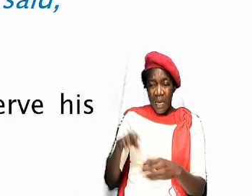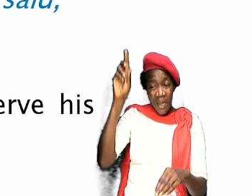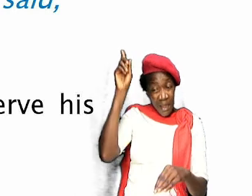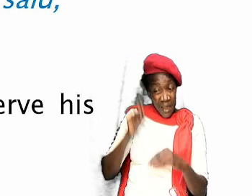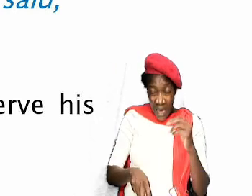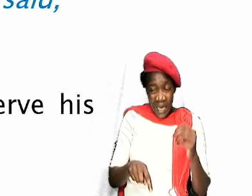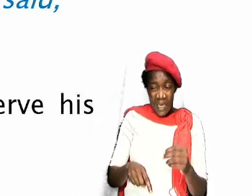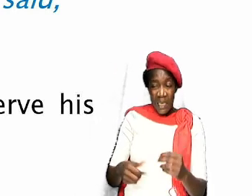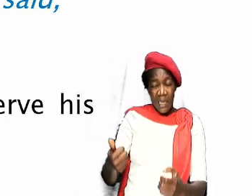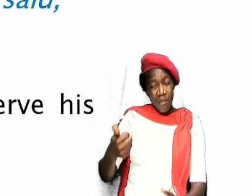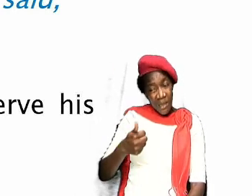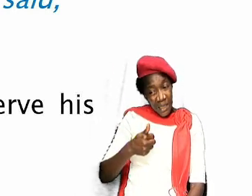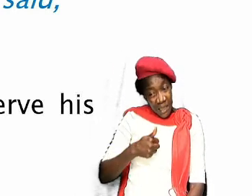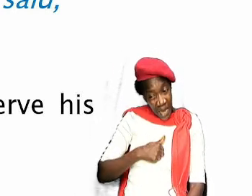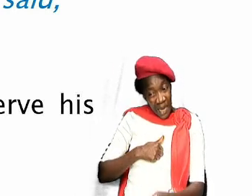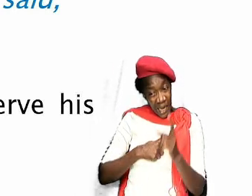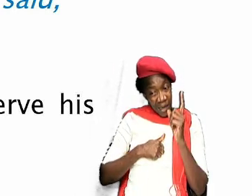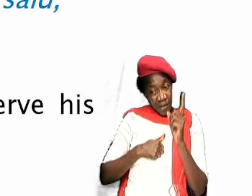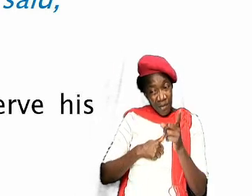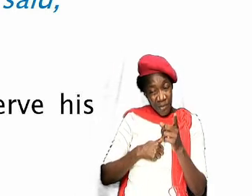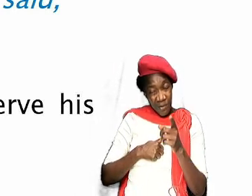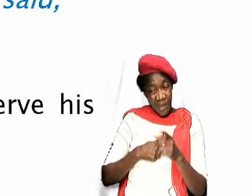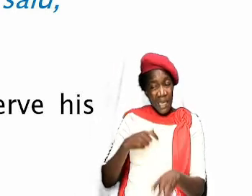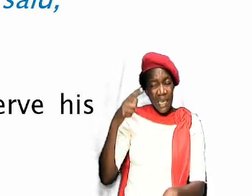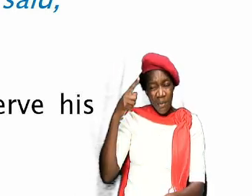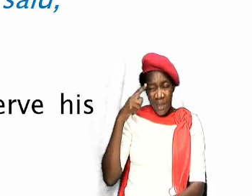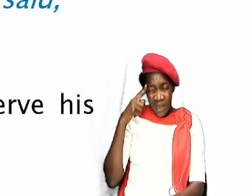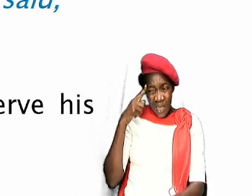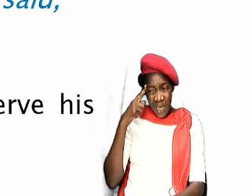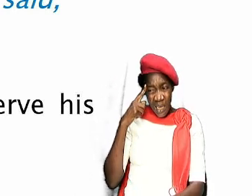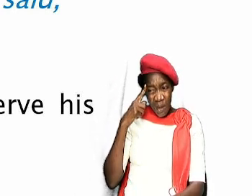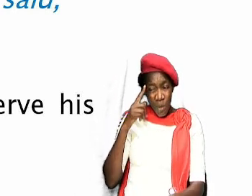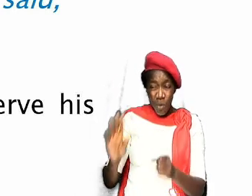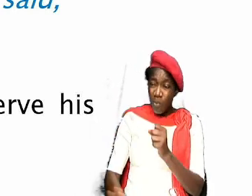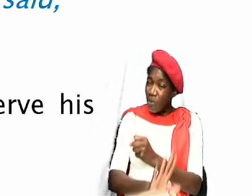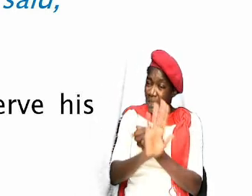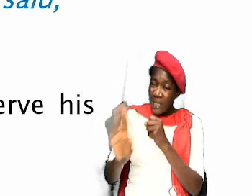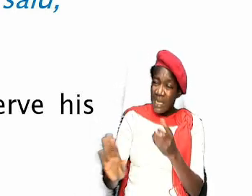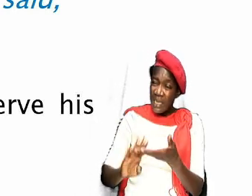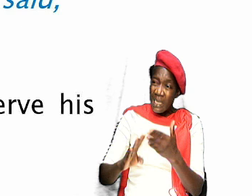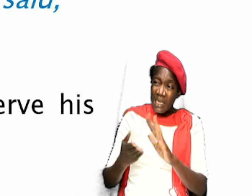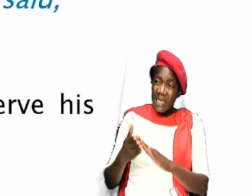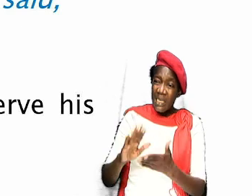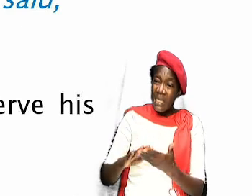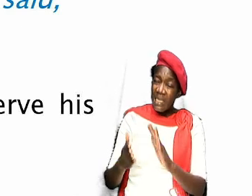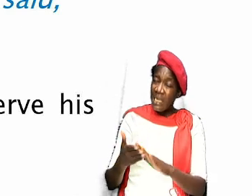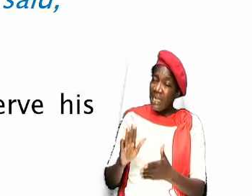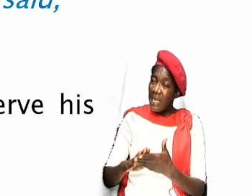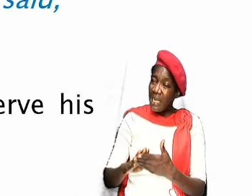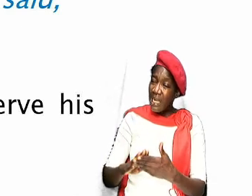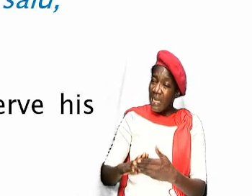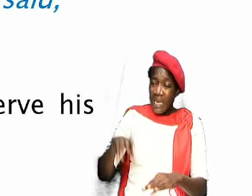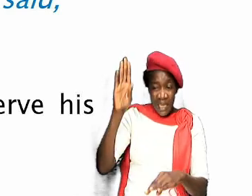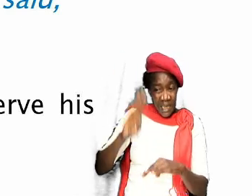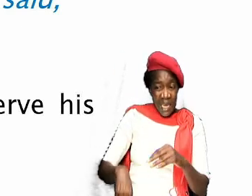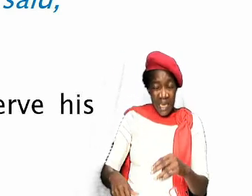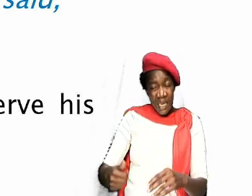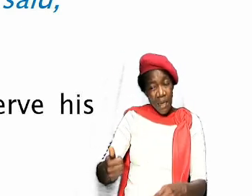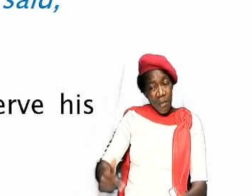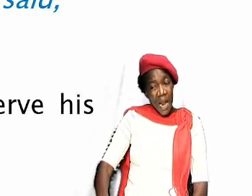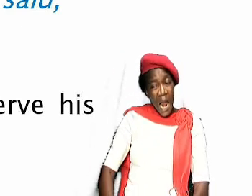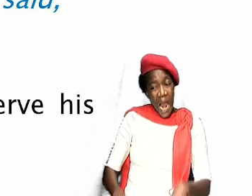He was more concerned about preserving the city than preserving his own life. The